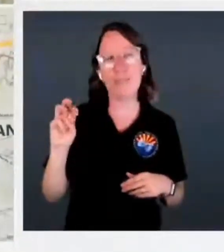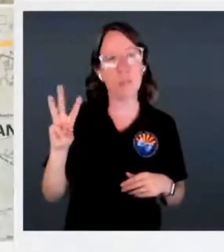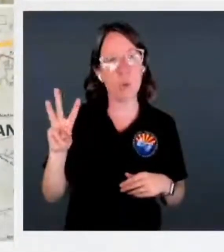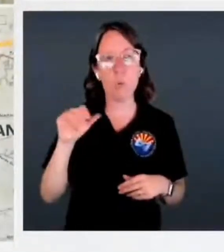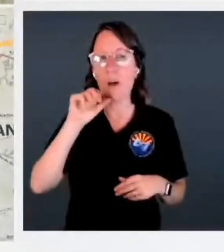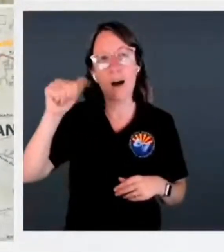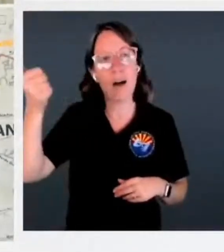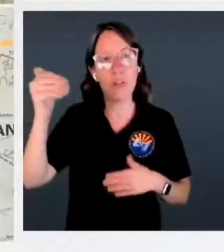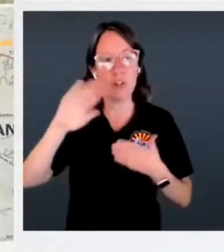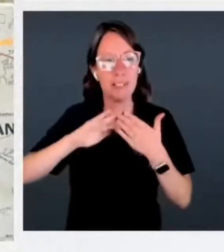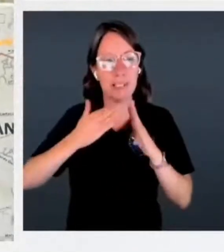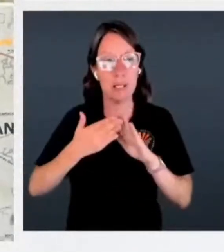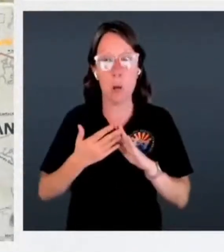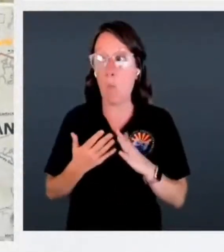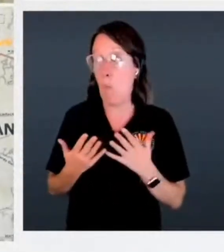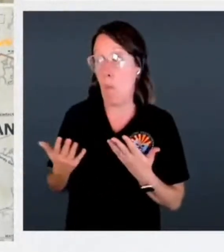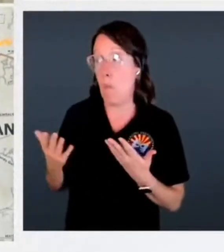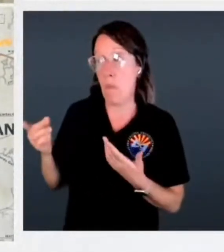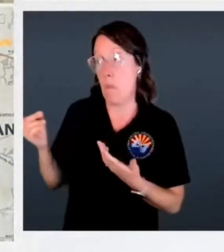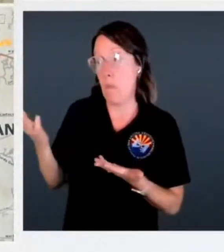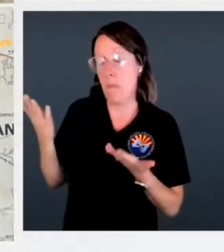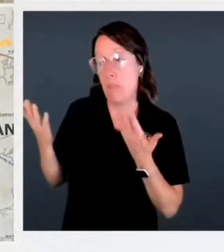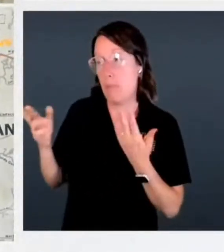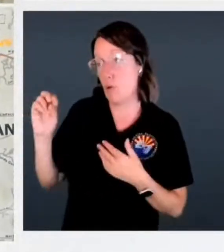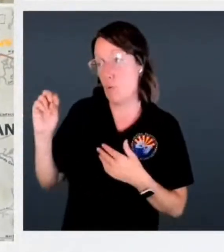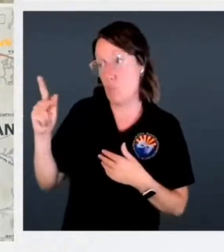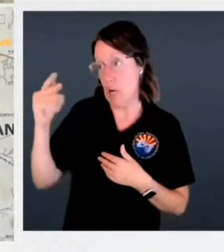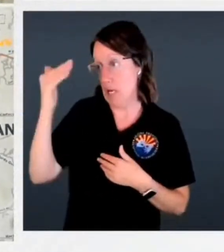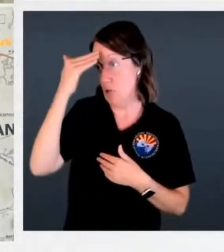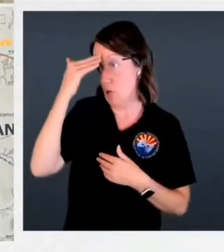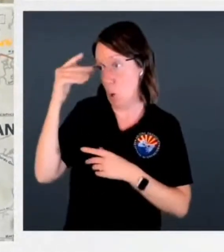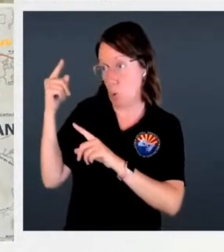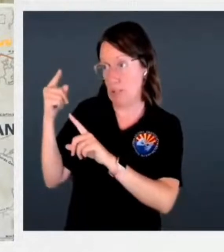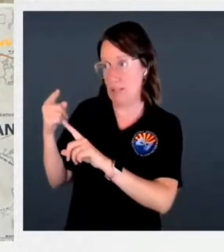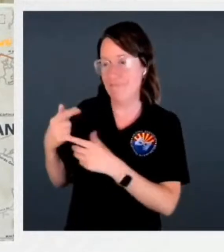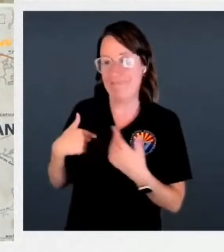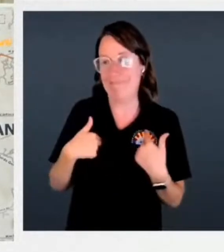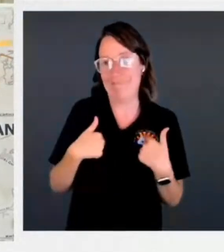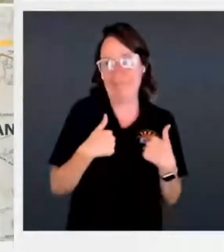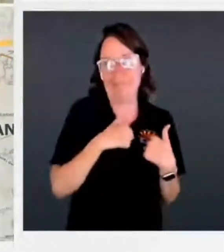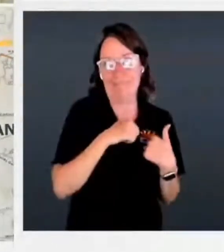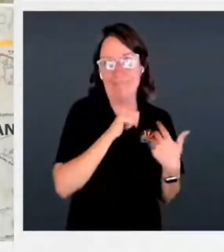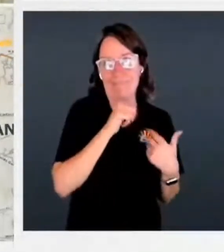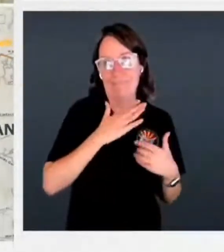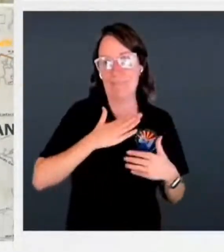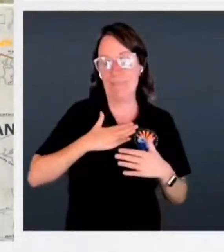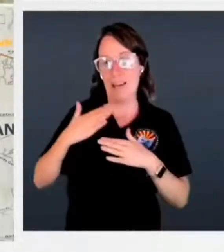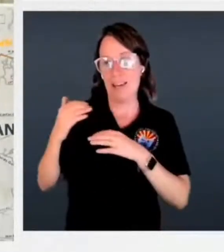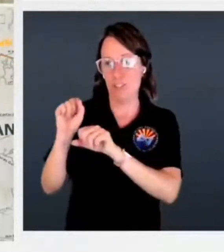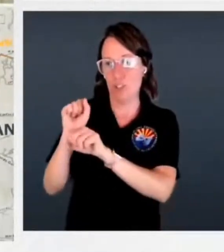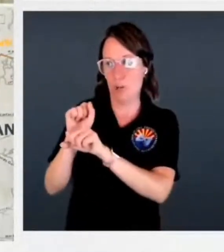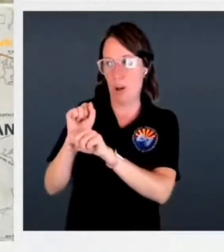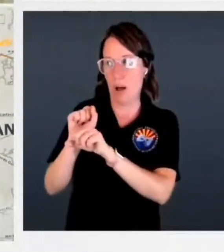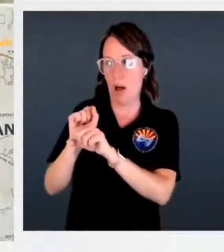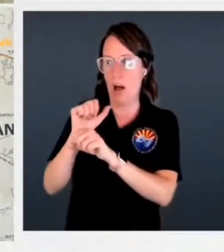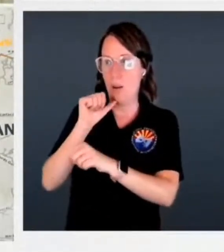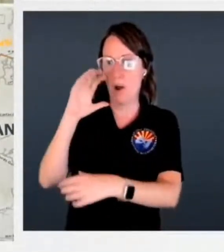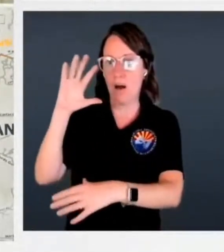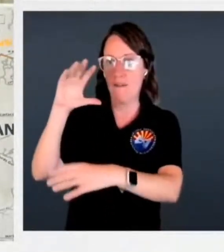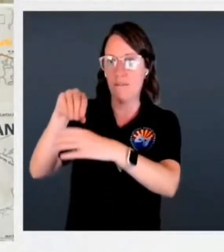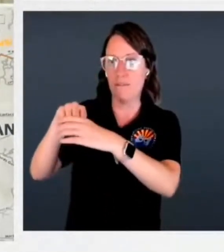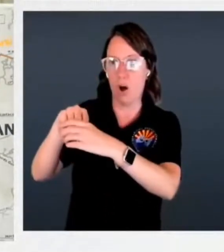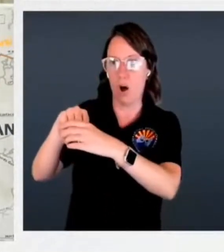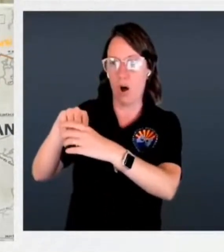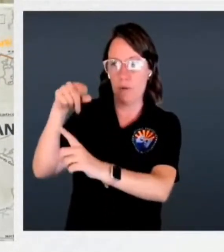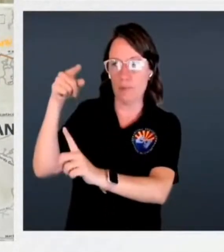Maybe Rick knows that specific. I don't. I'm up here at the 30,000 foot level down here in individual plans, and maybe he